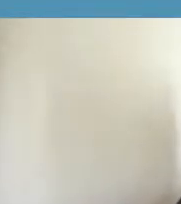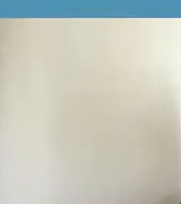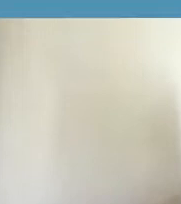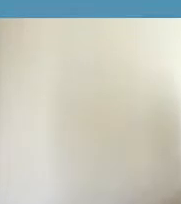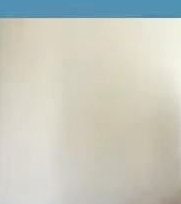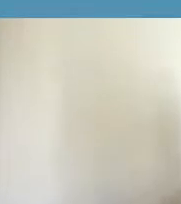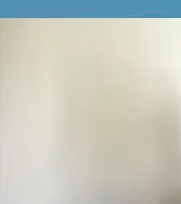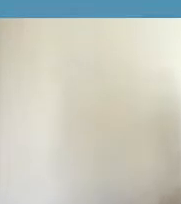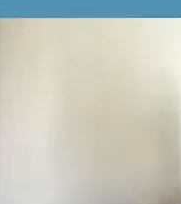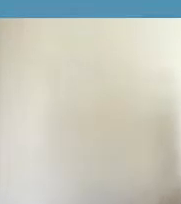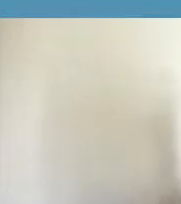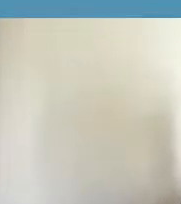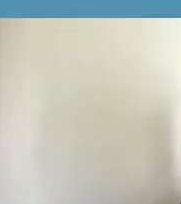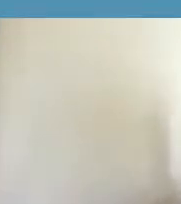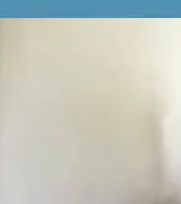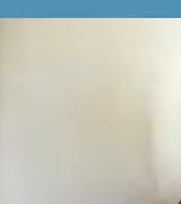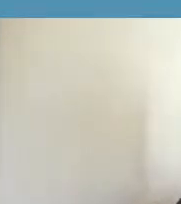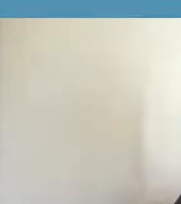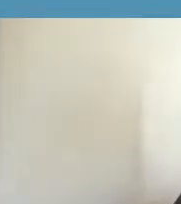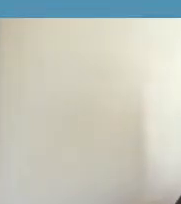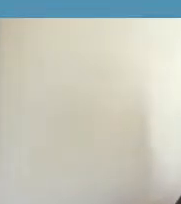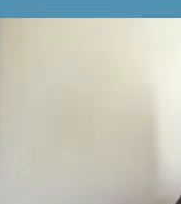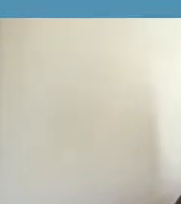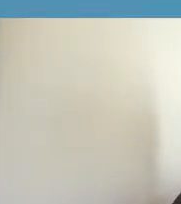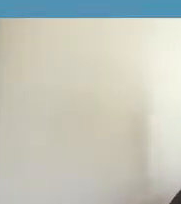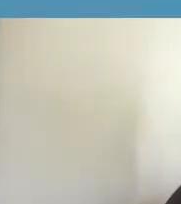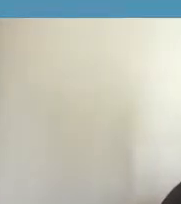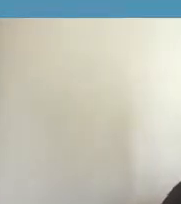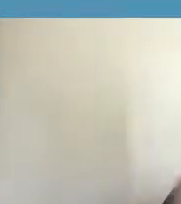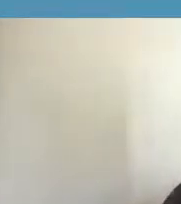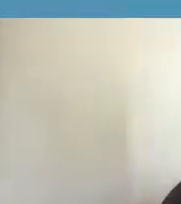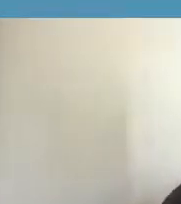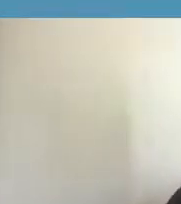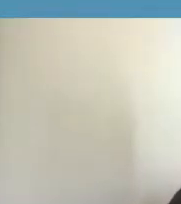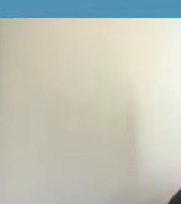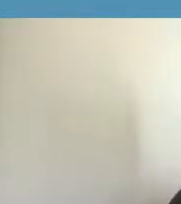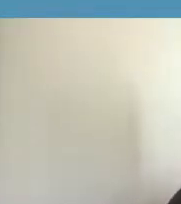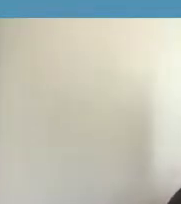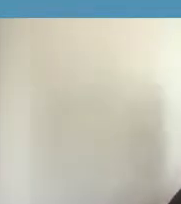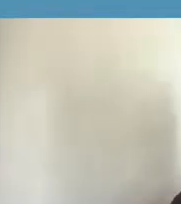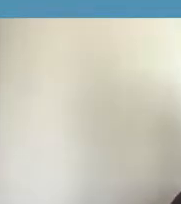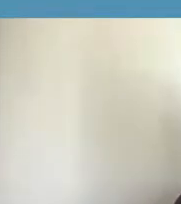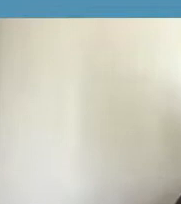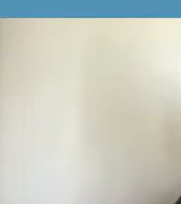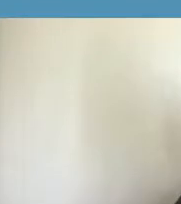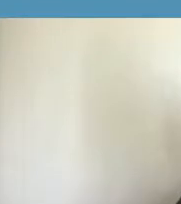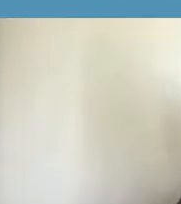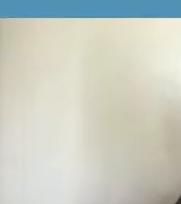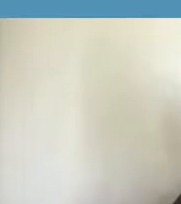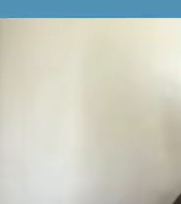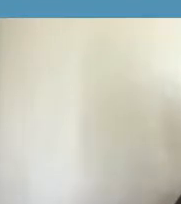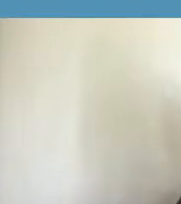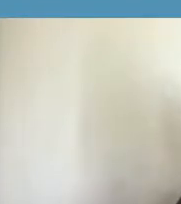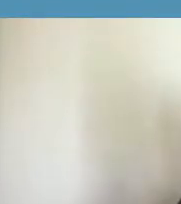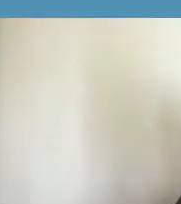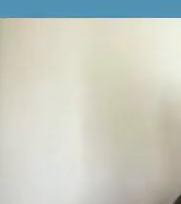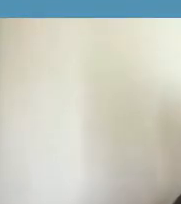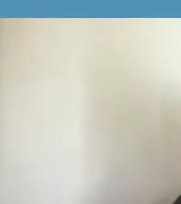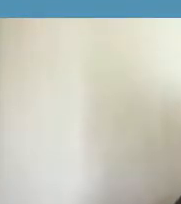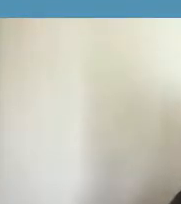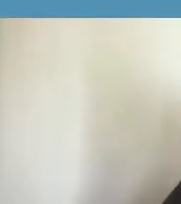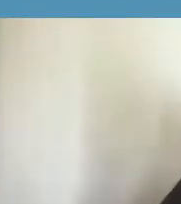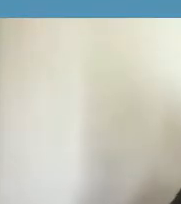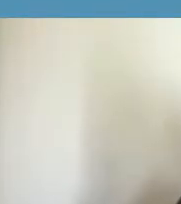screen, and let you know that captioning for today's program will be embedded in a box just below the YouTube player on our